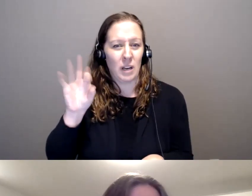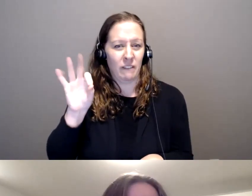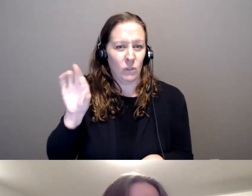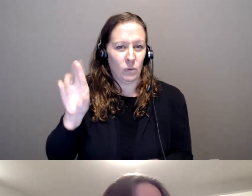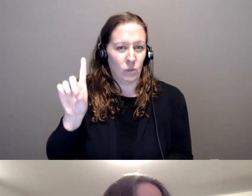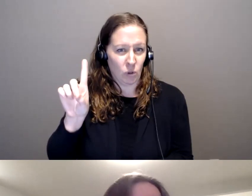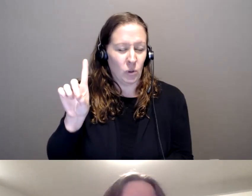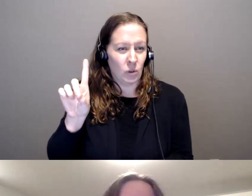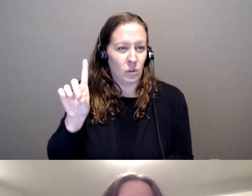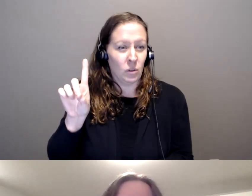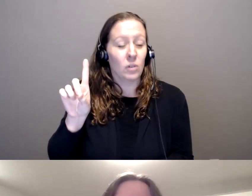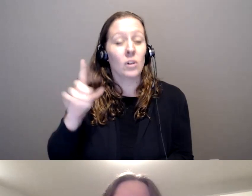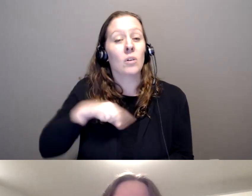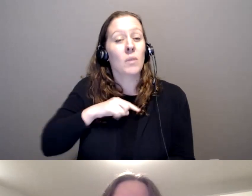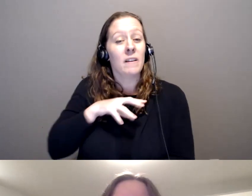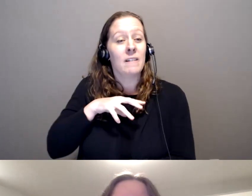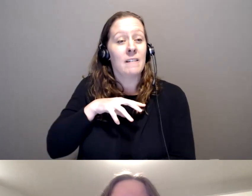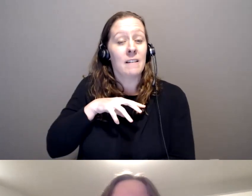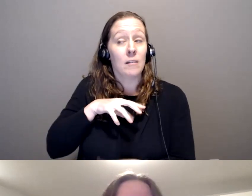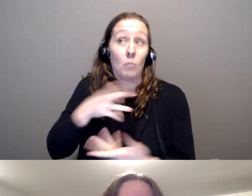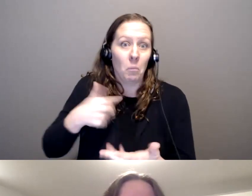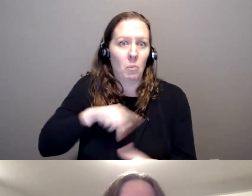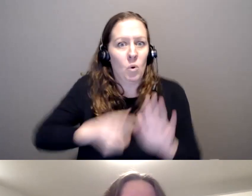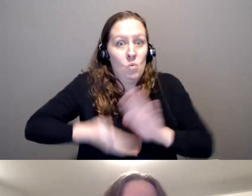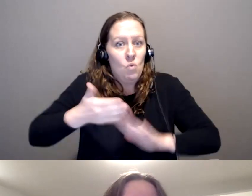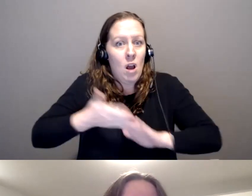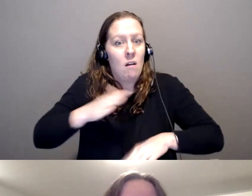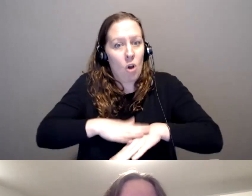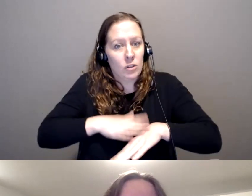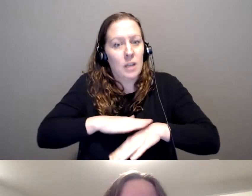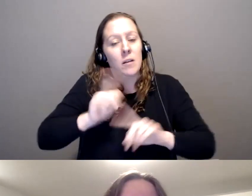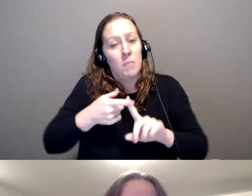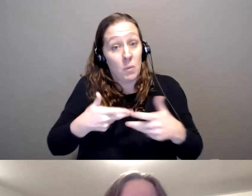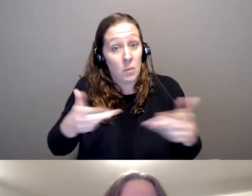part of a consultation. We were running the consultation on elder abuse